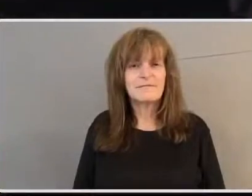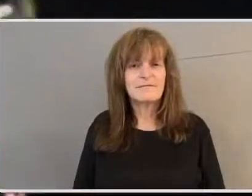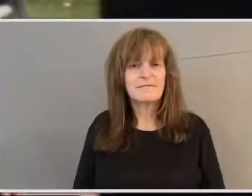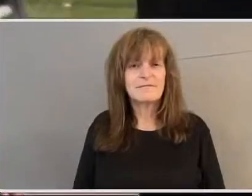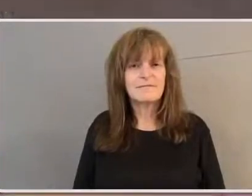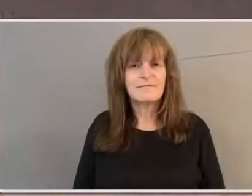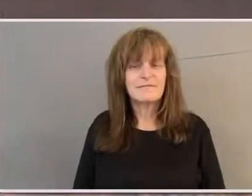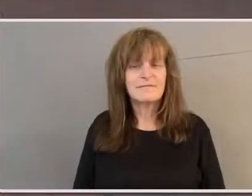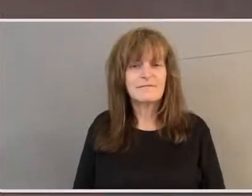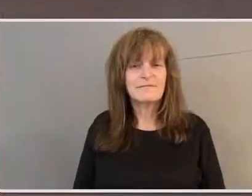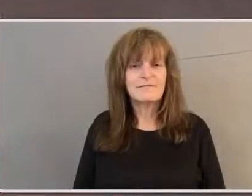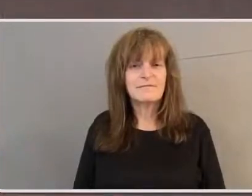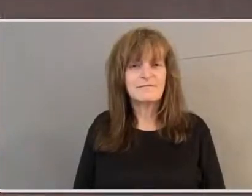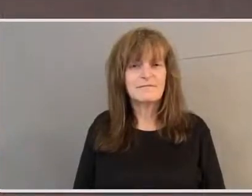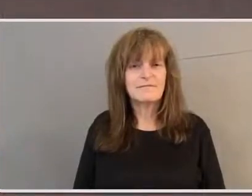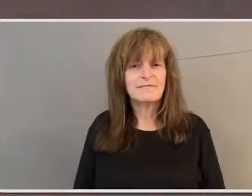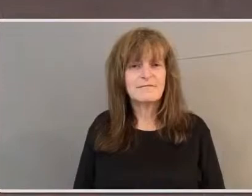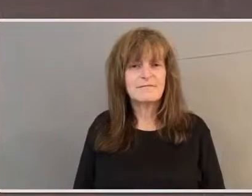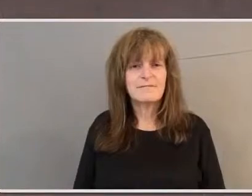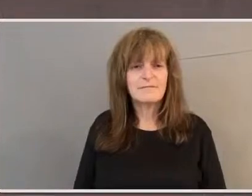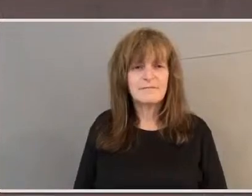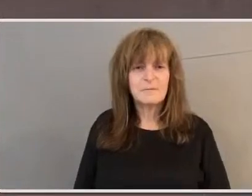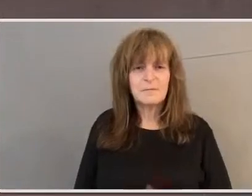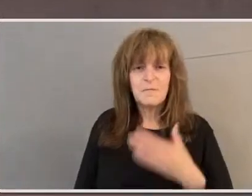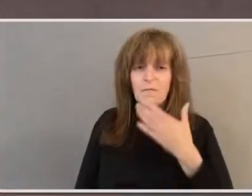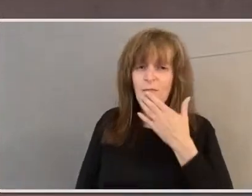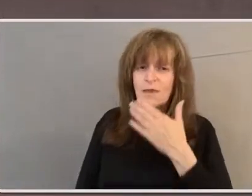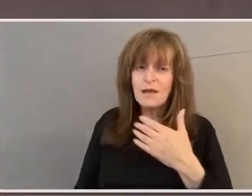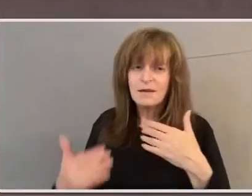Thank you, Minister Fullerton. Congratulations.